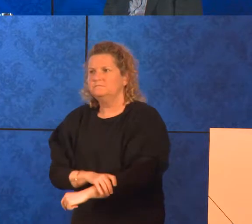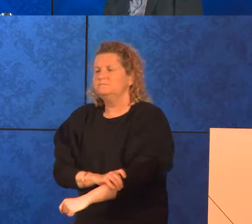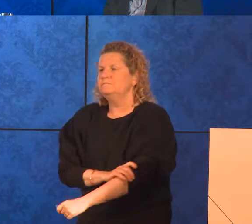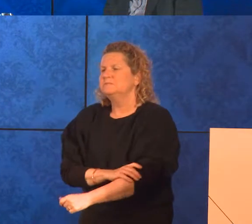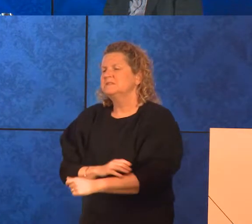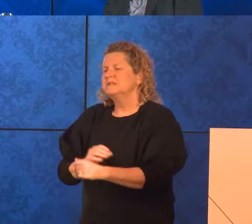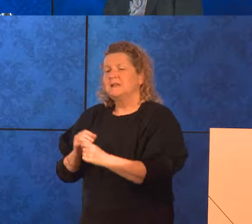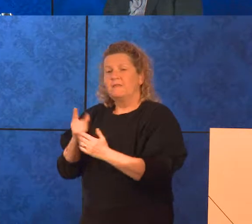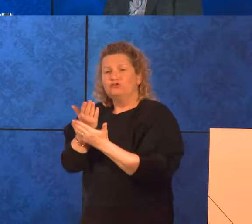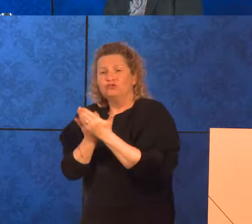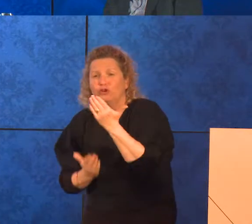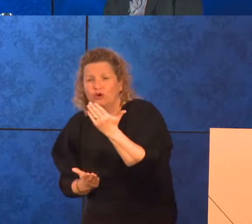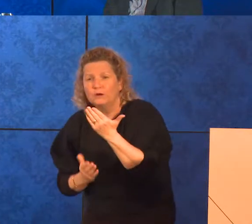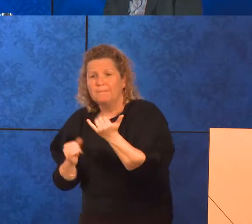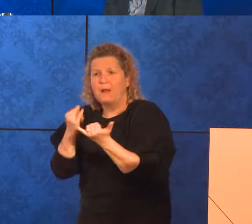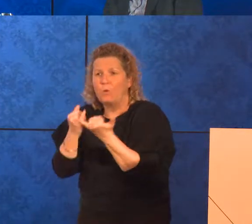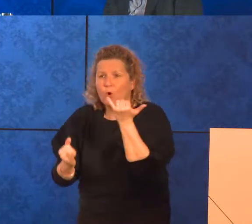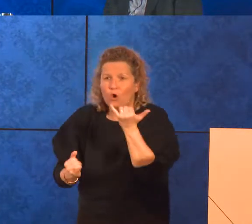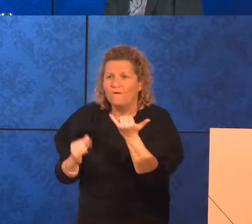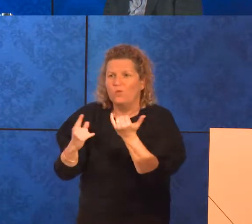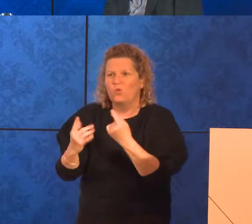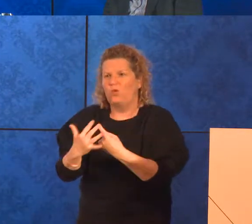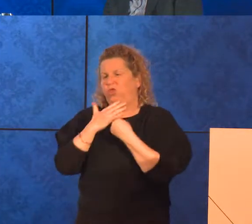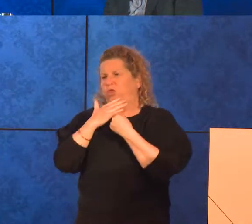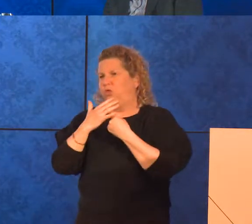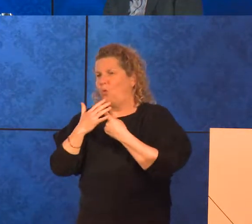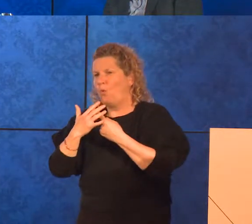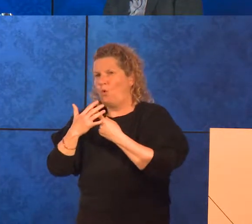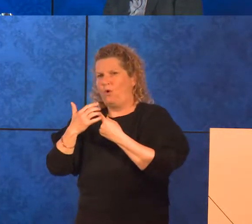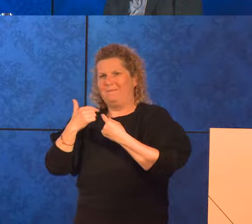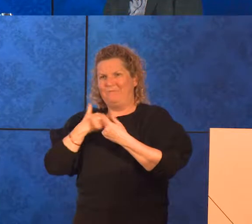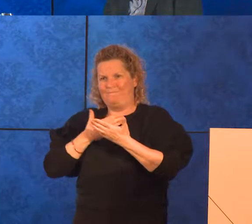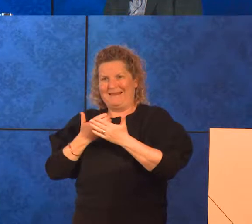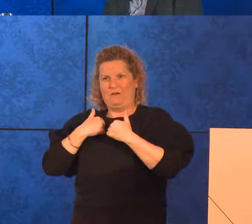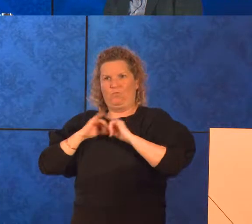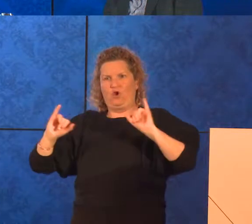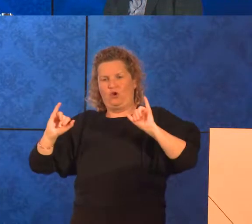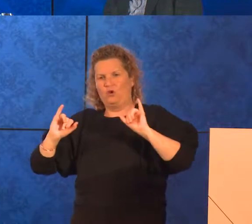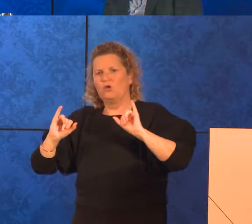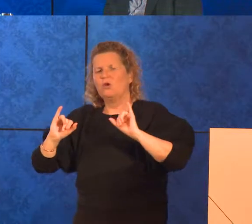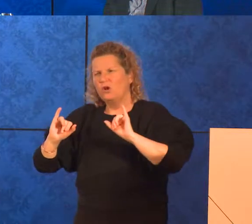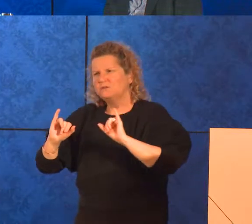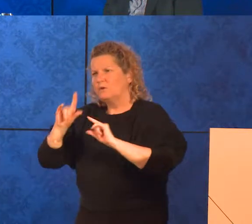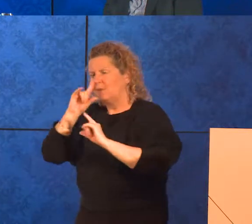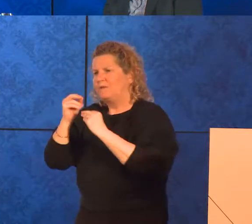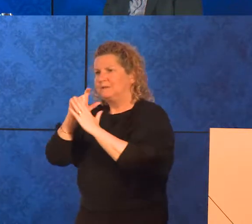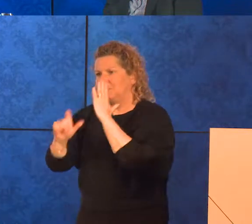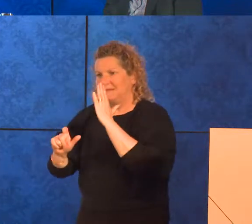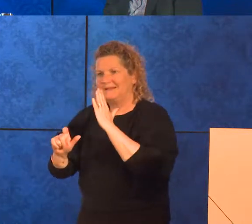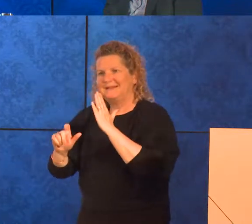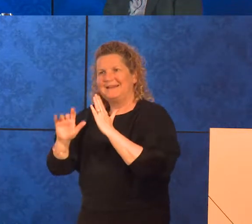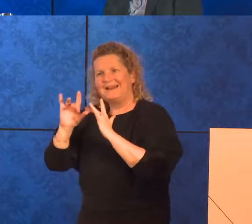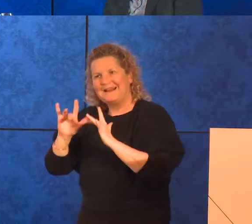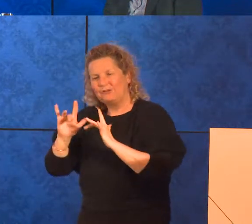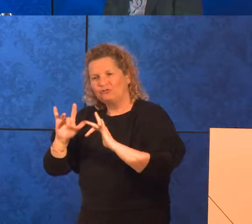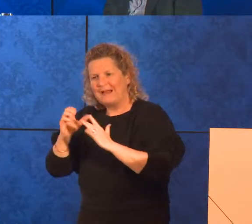many elements to it that people that haven't been through it just wouldn't understand. So I think having that platform, and then what basically fell from